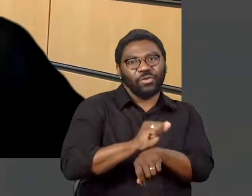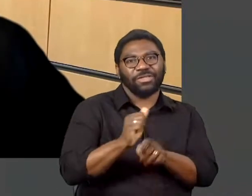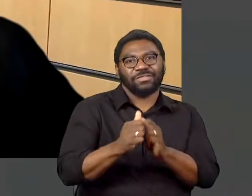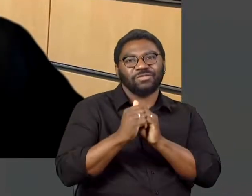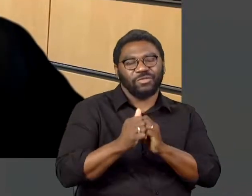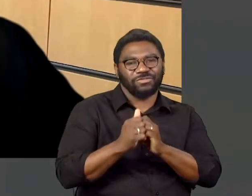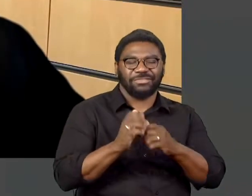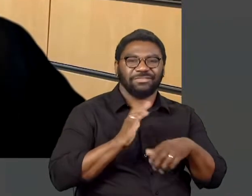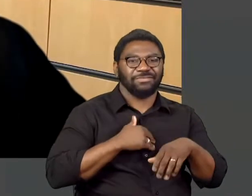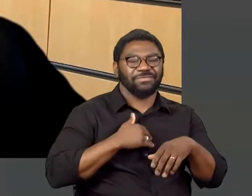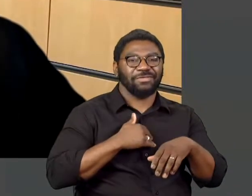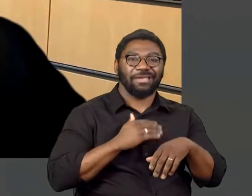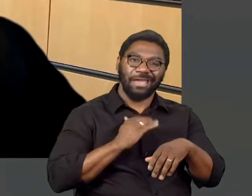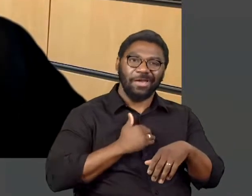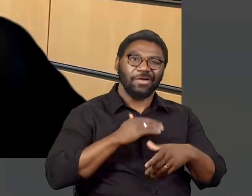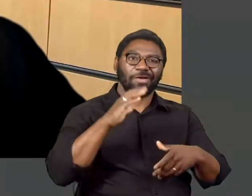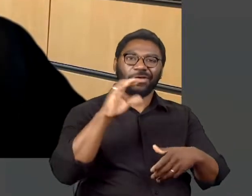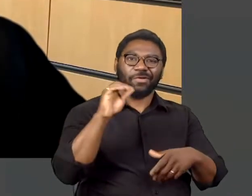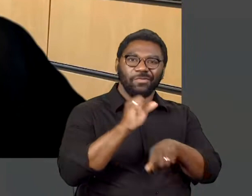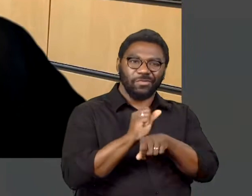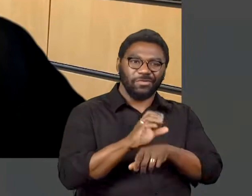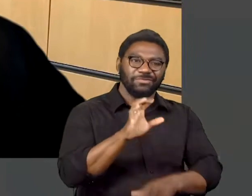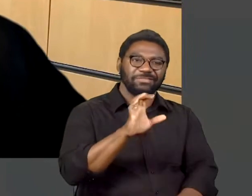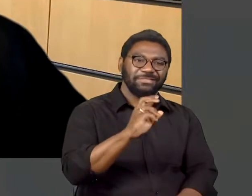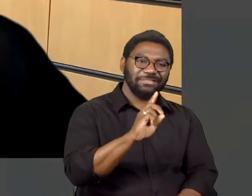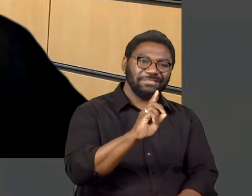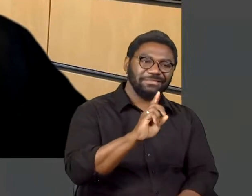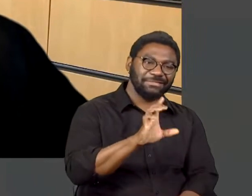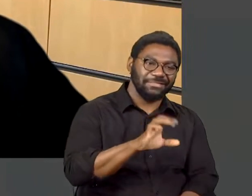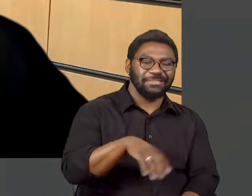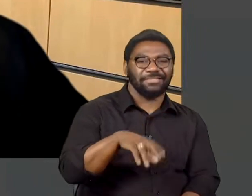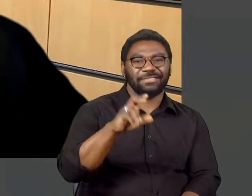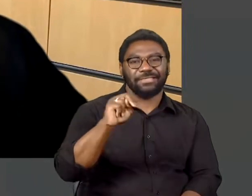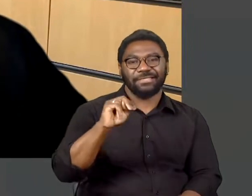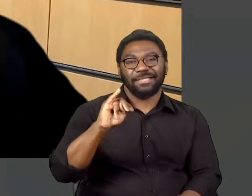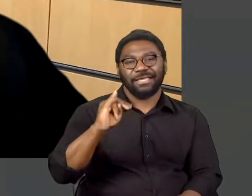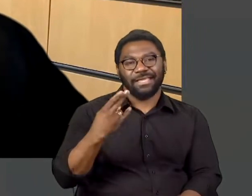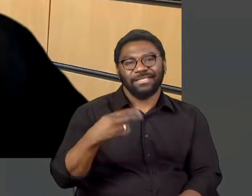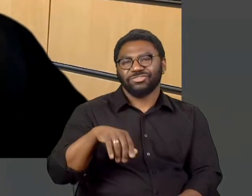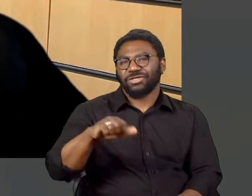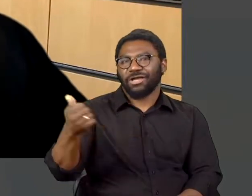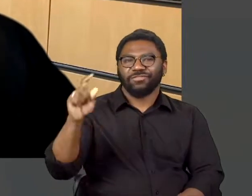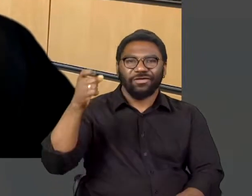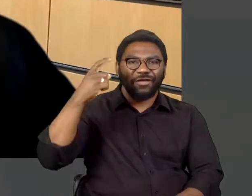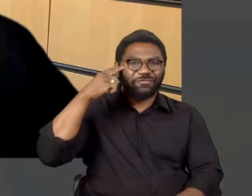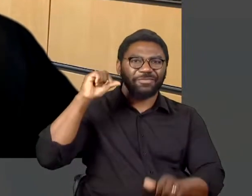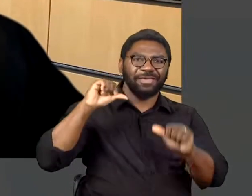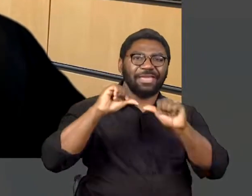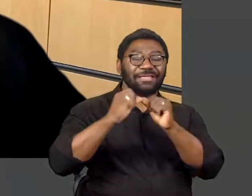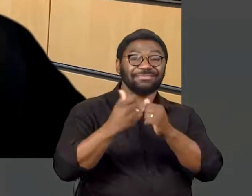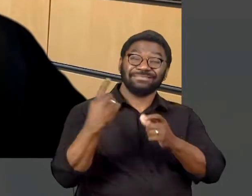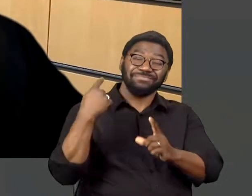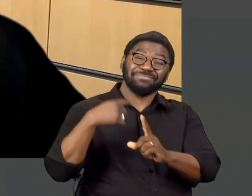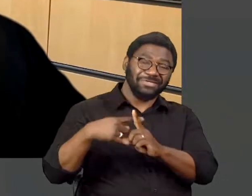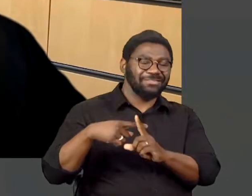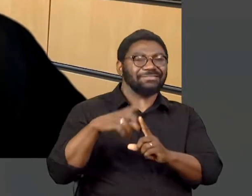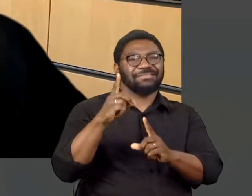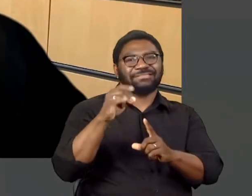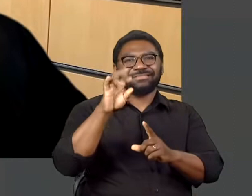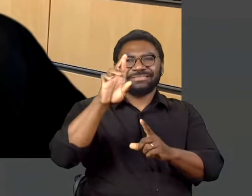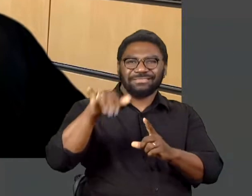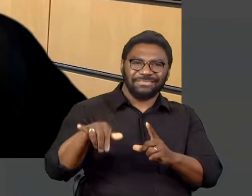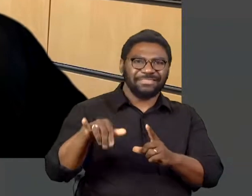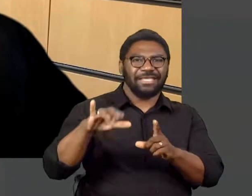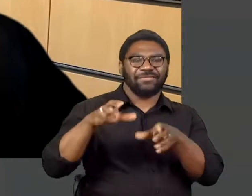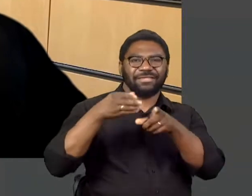at USDA, CDC, NIH, and other government agencies, as well as the dairy industry, academia, and states